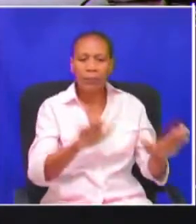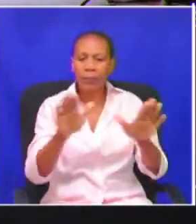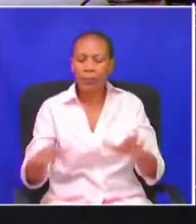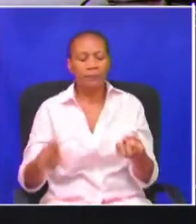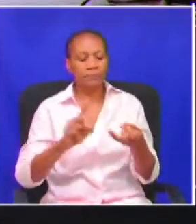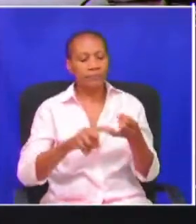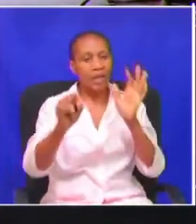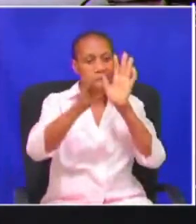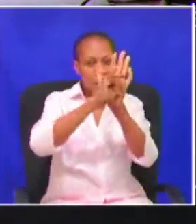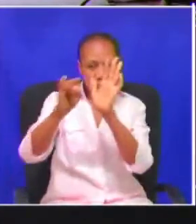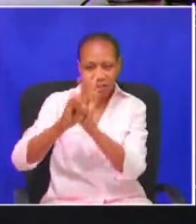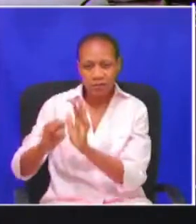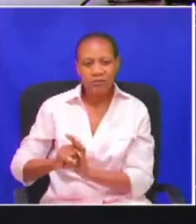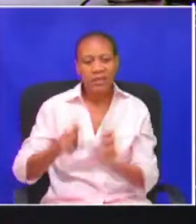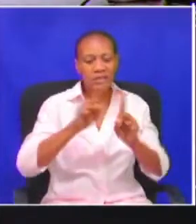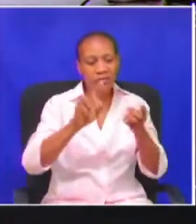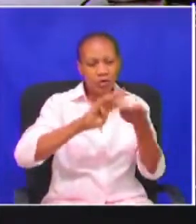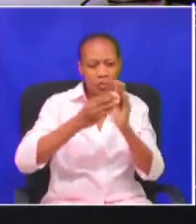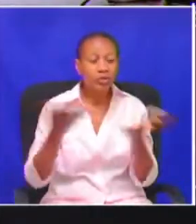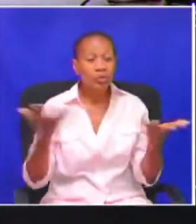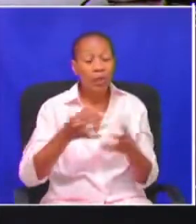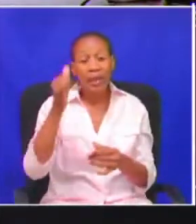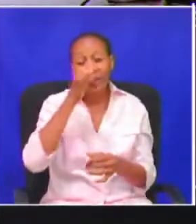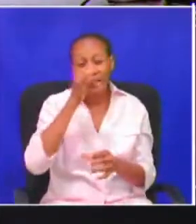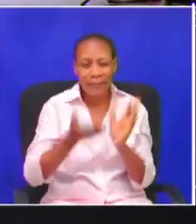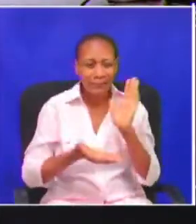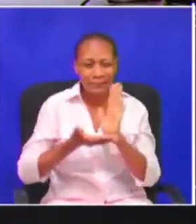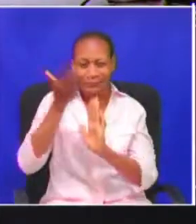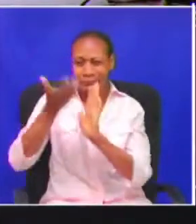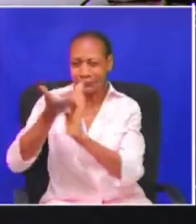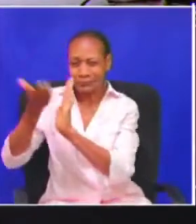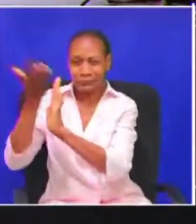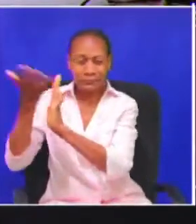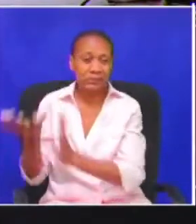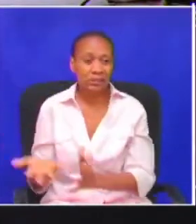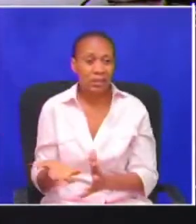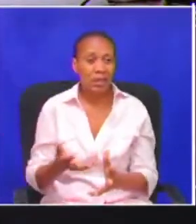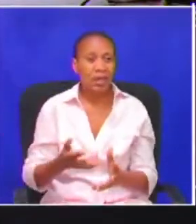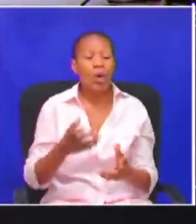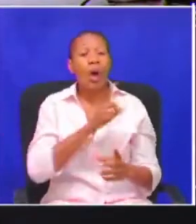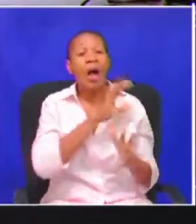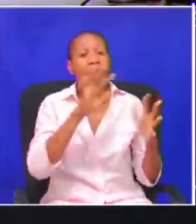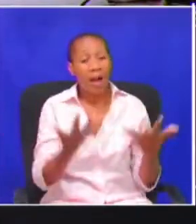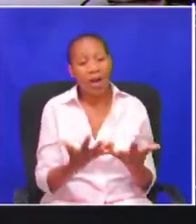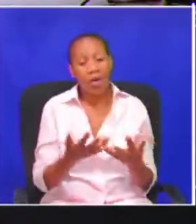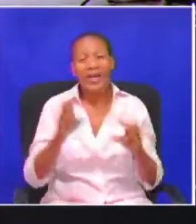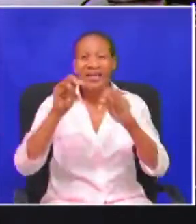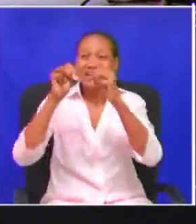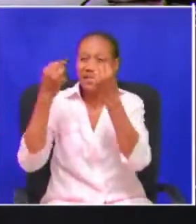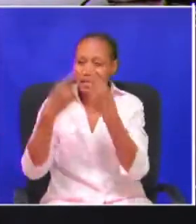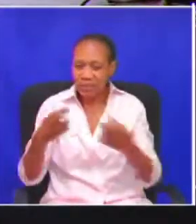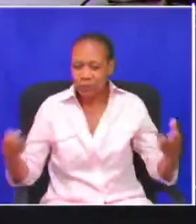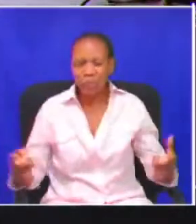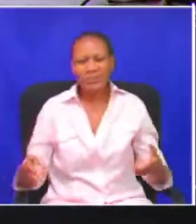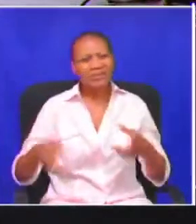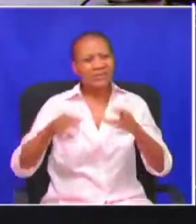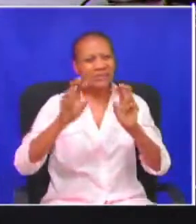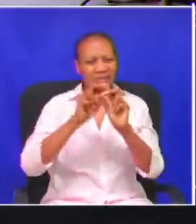identified high-crime precincts through the deployment of specialized national resources and tactical